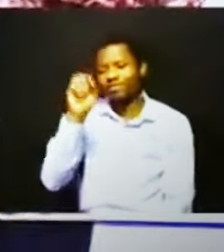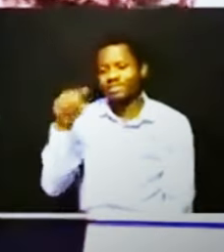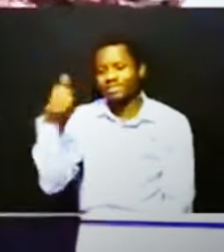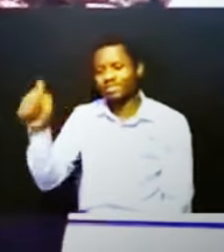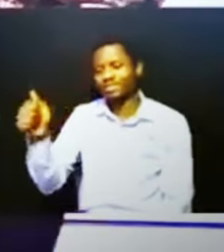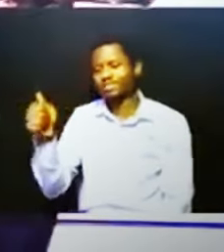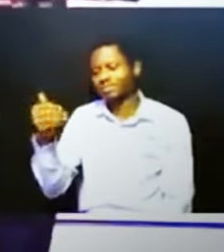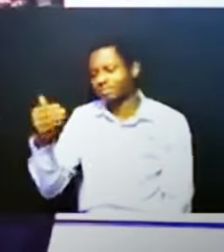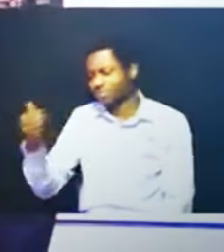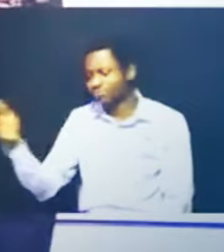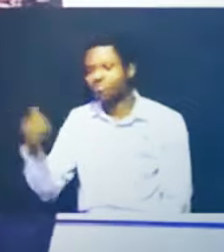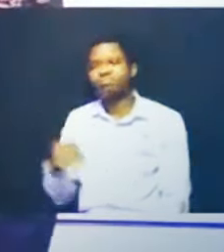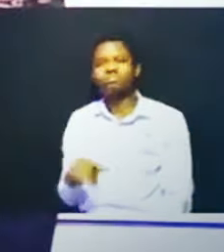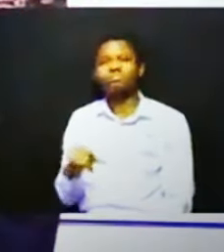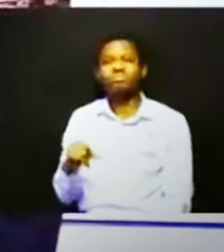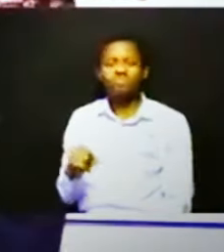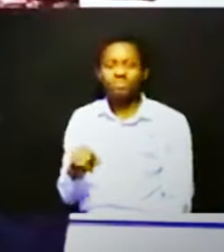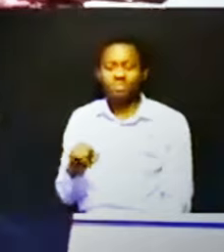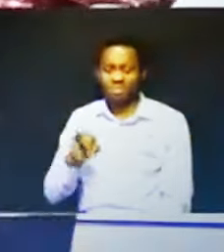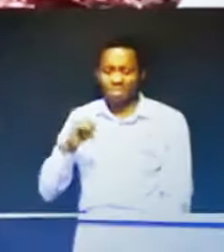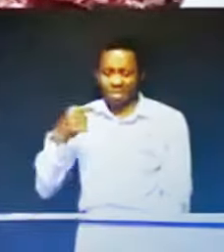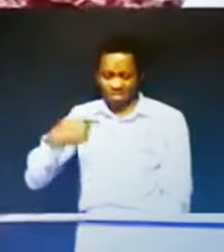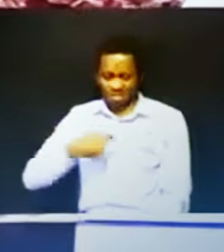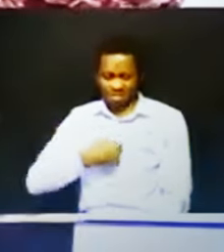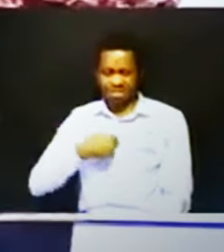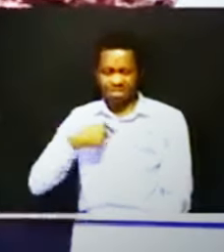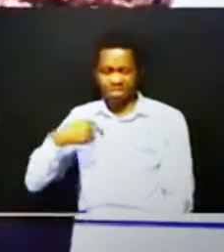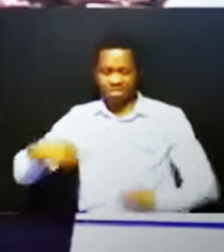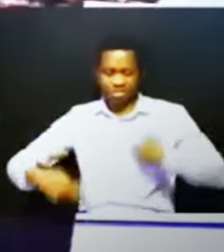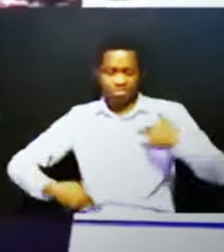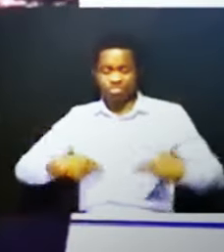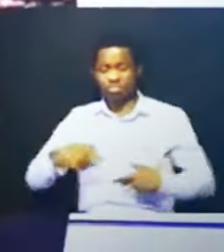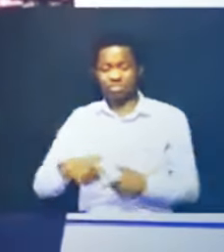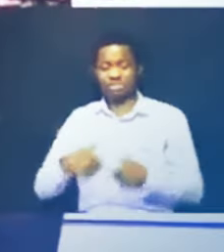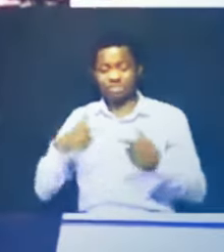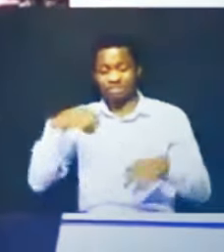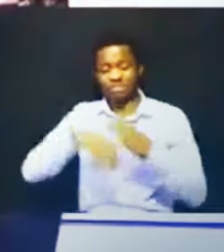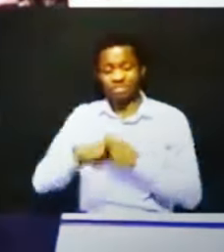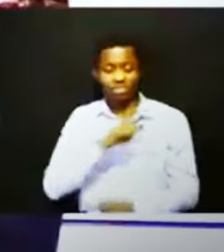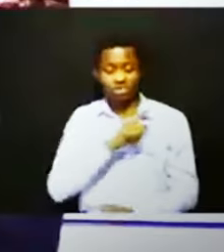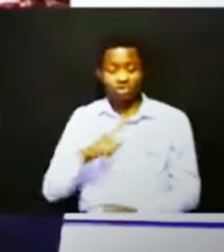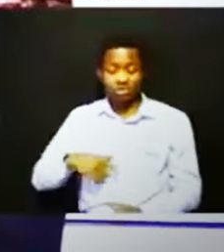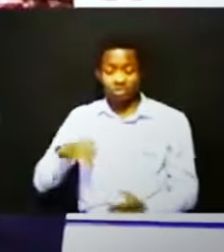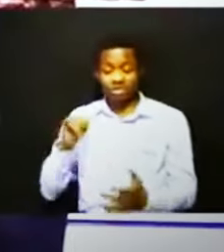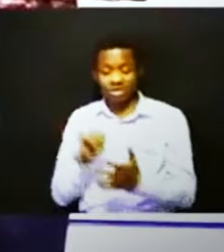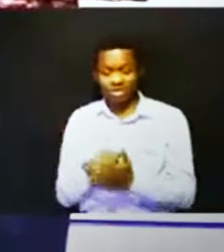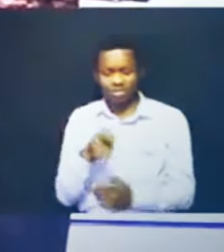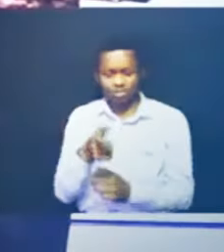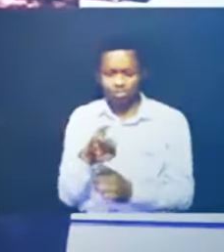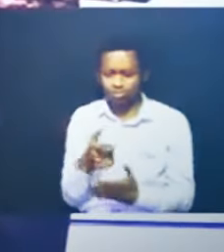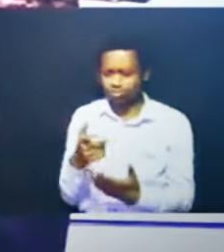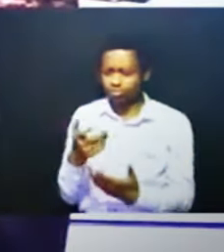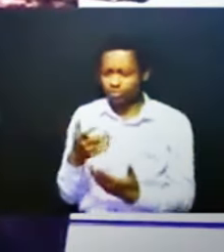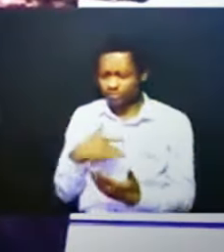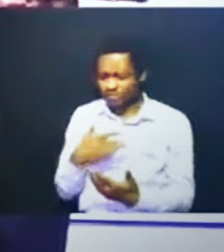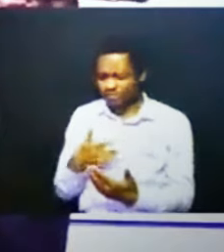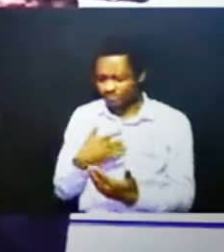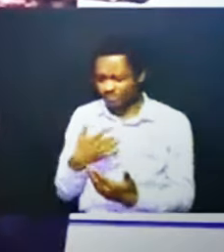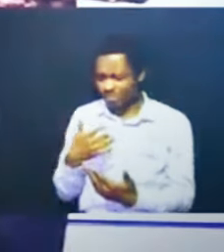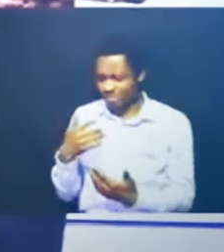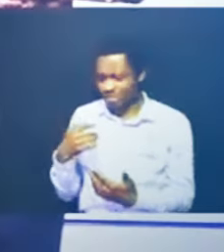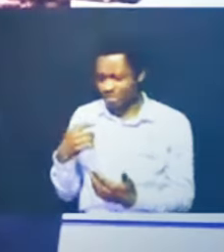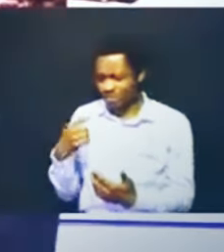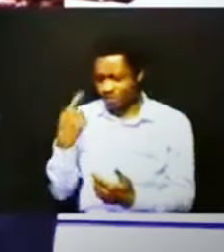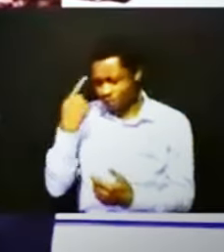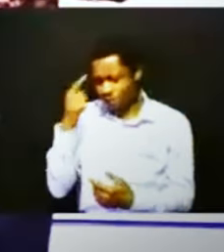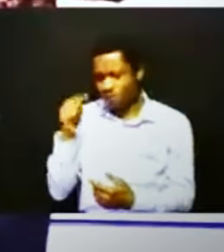I rejoice greatly in the Lord that at last you renewed your concern for me.